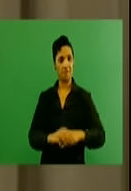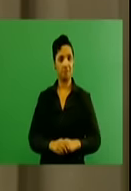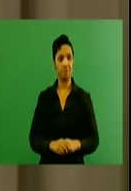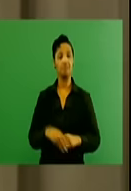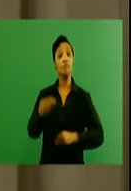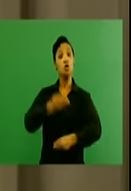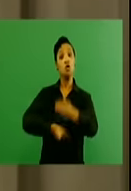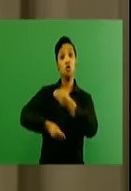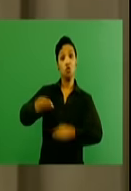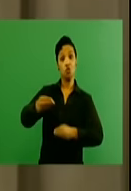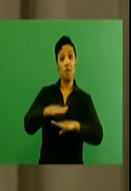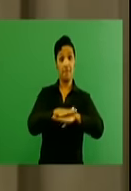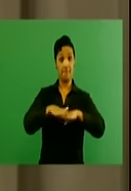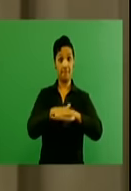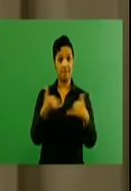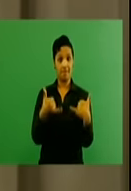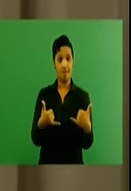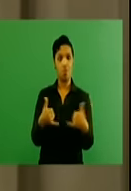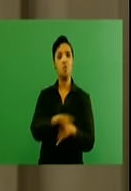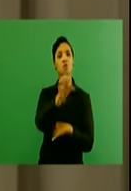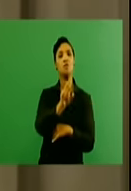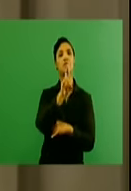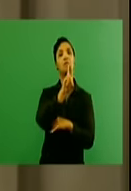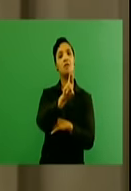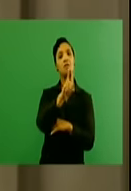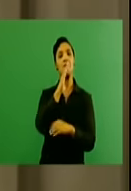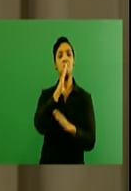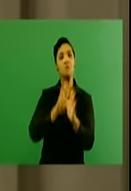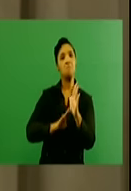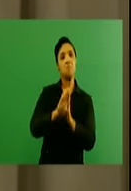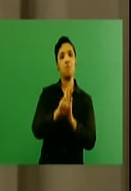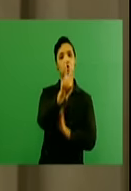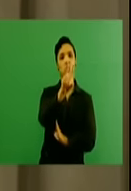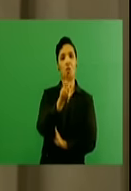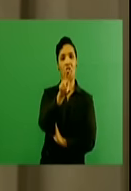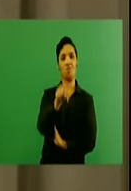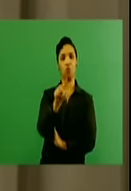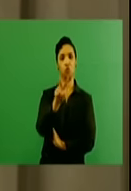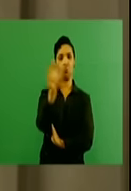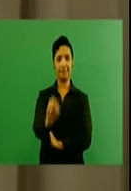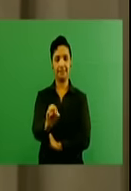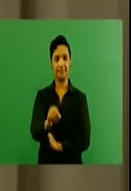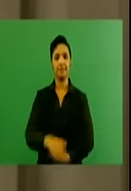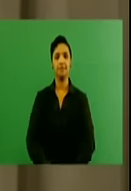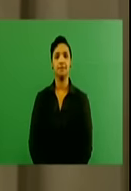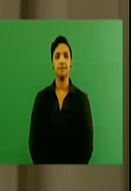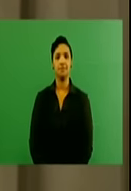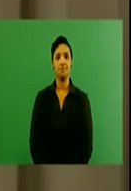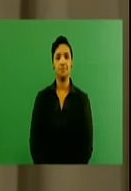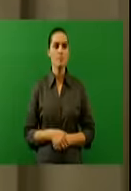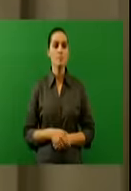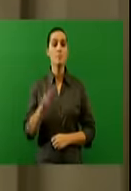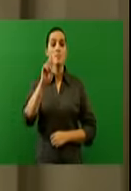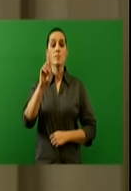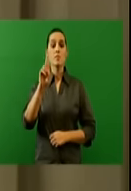a trade-weighted basis, the rand has appreciated by 12.2%. The rand has been supported by